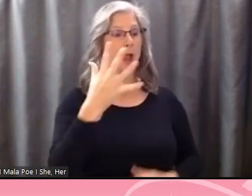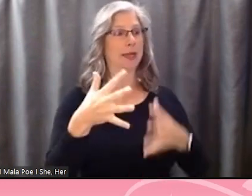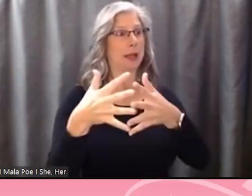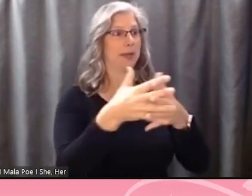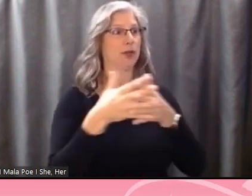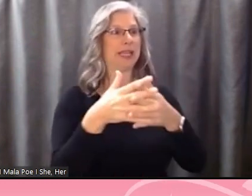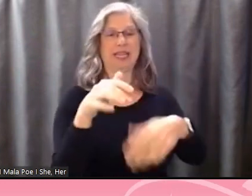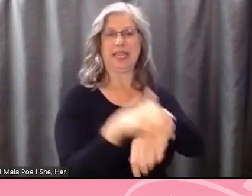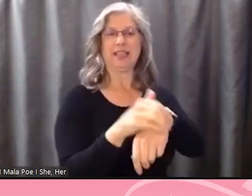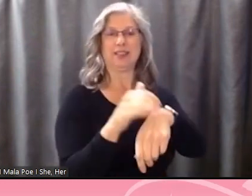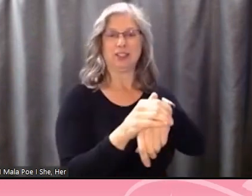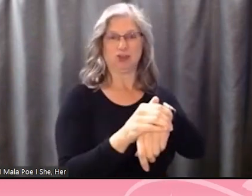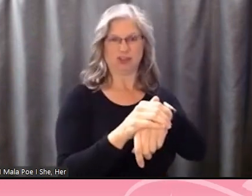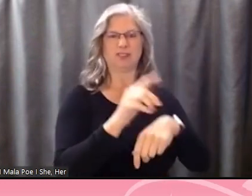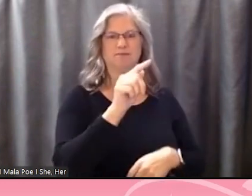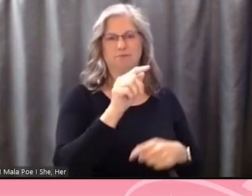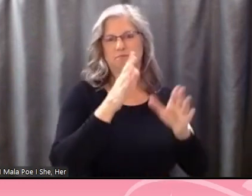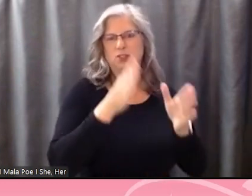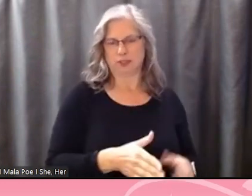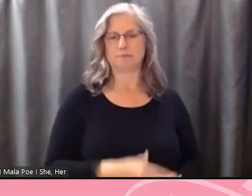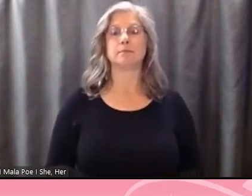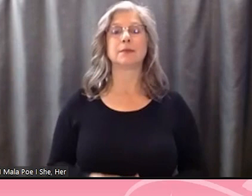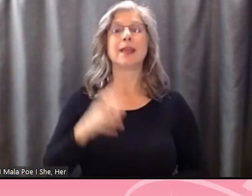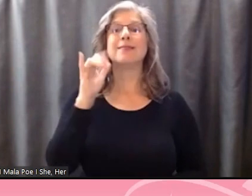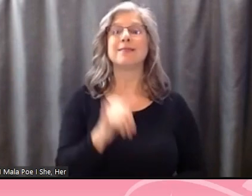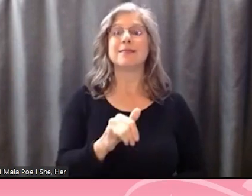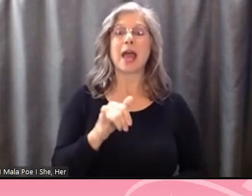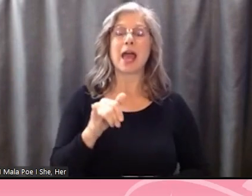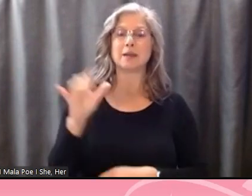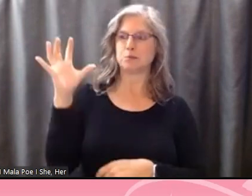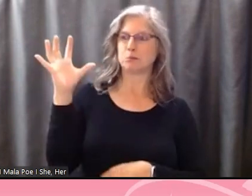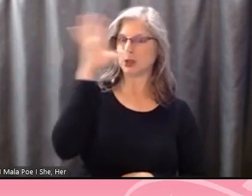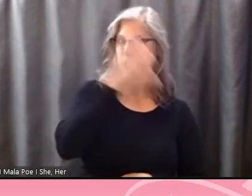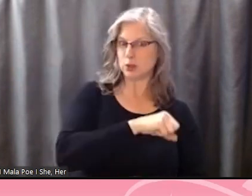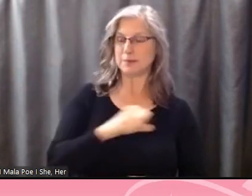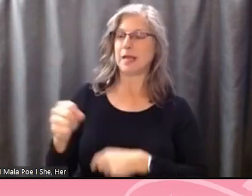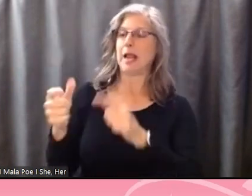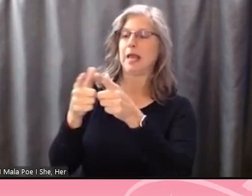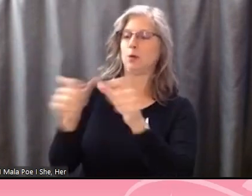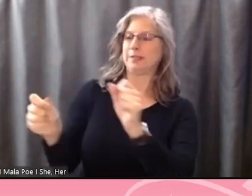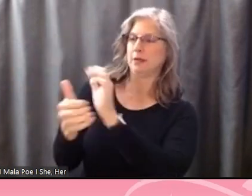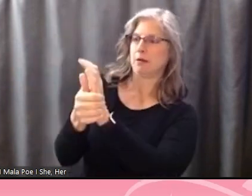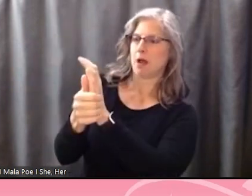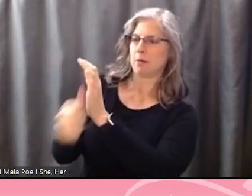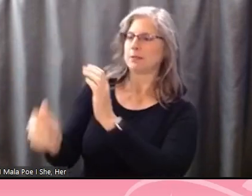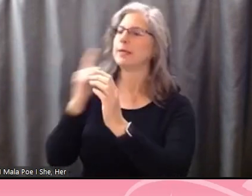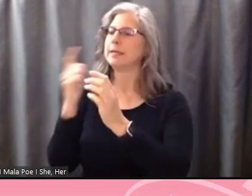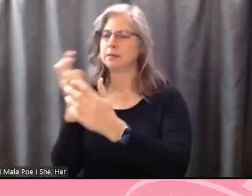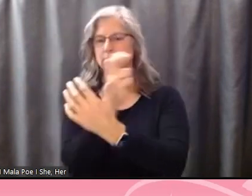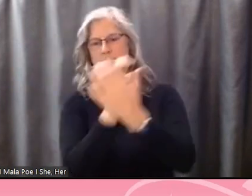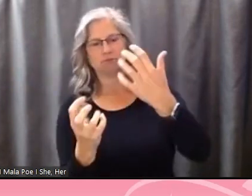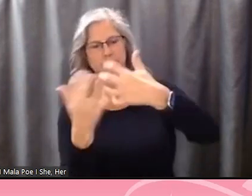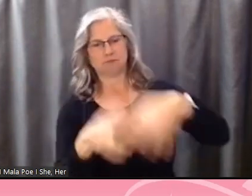person. This narrative presumes that linguistic competence is assimilation to those